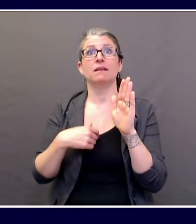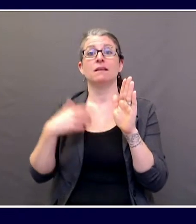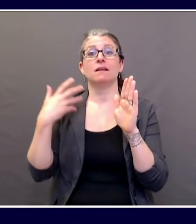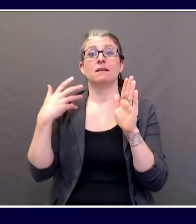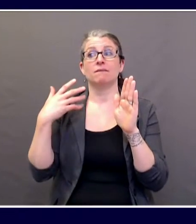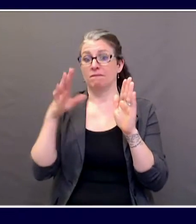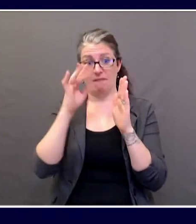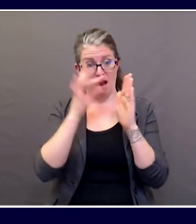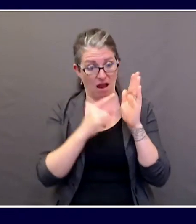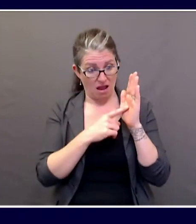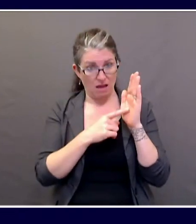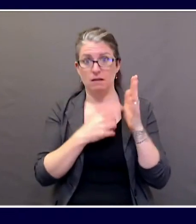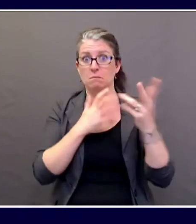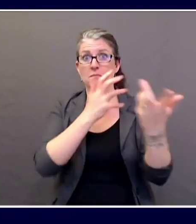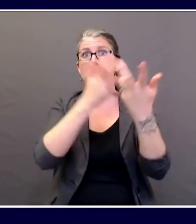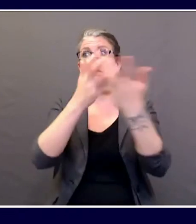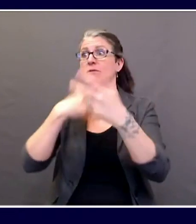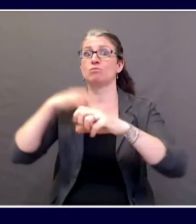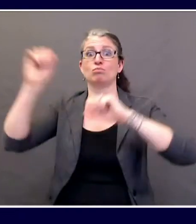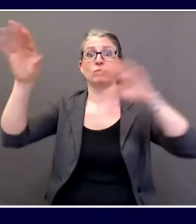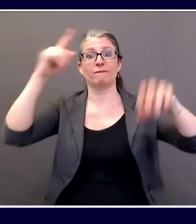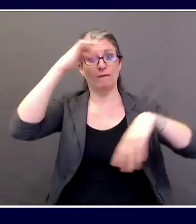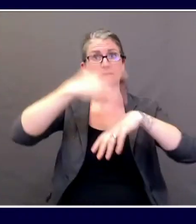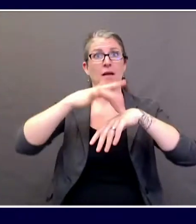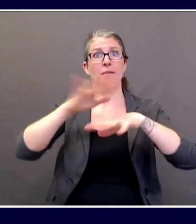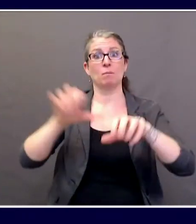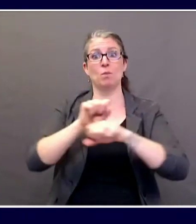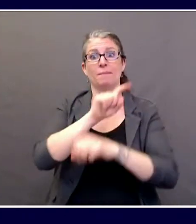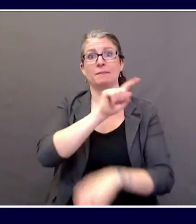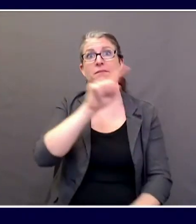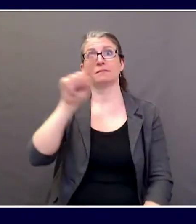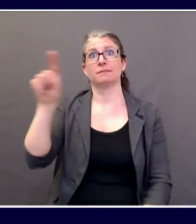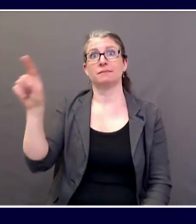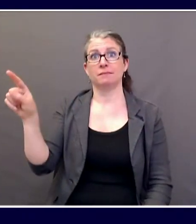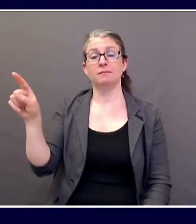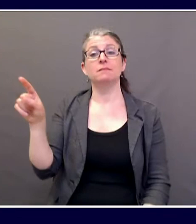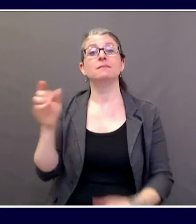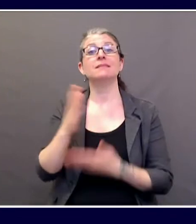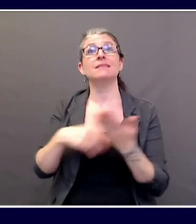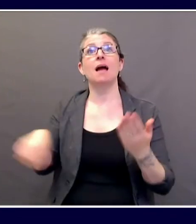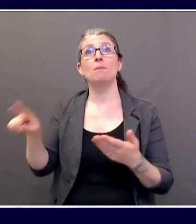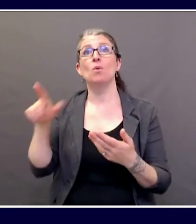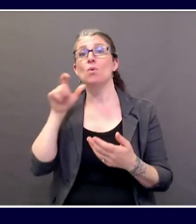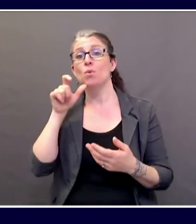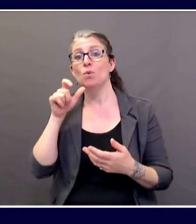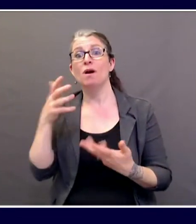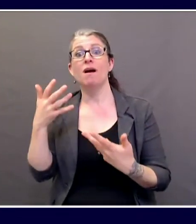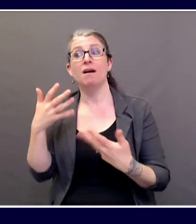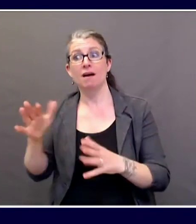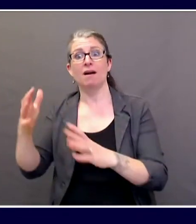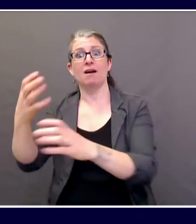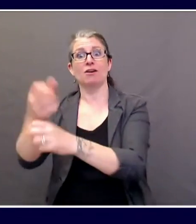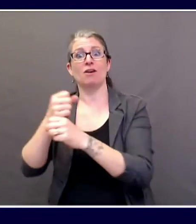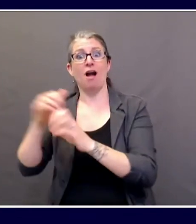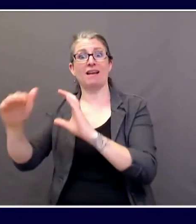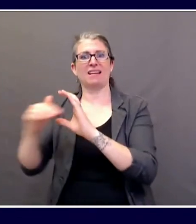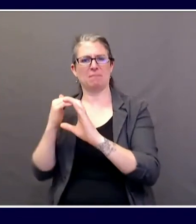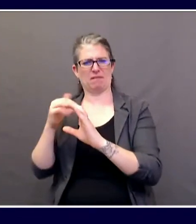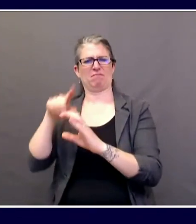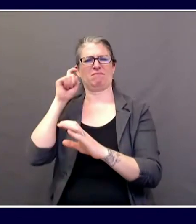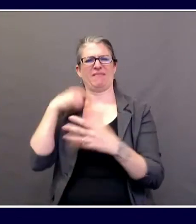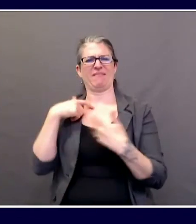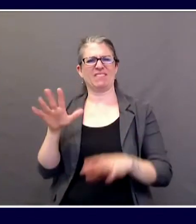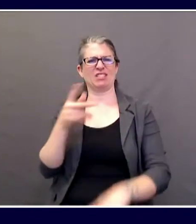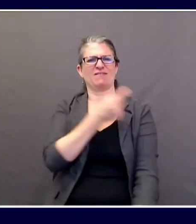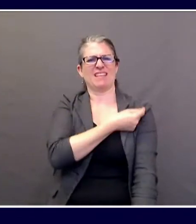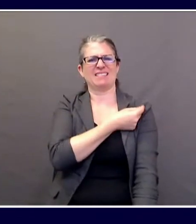pre-registration list have been registered and have been vaccinated. Others may still receive a code to go and register when a